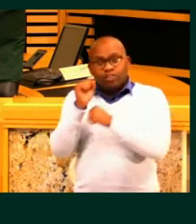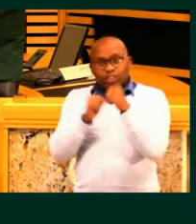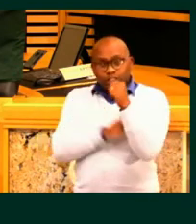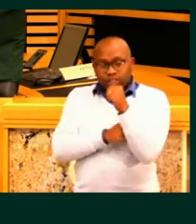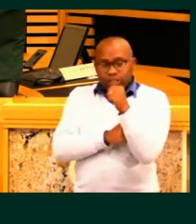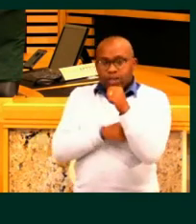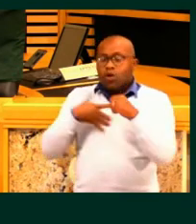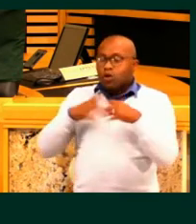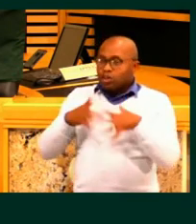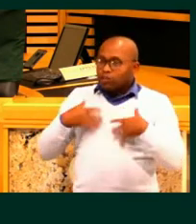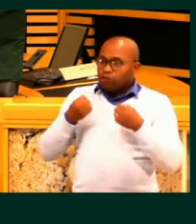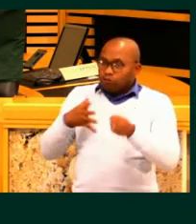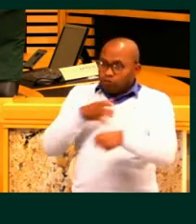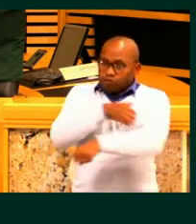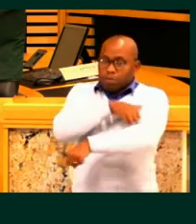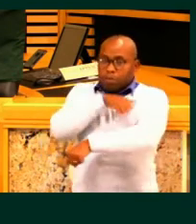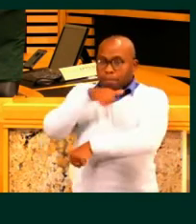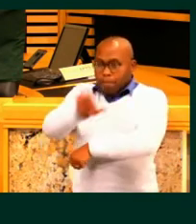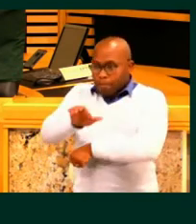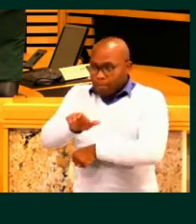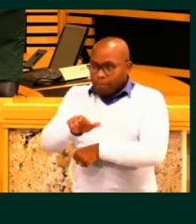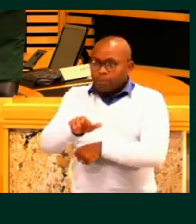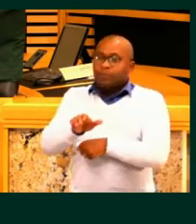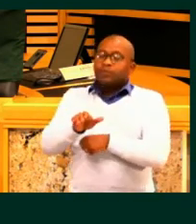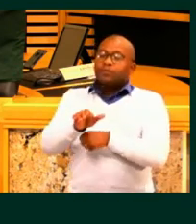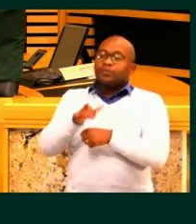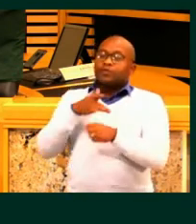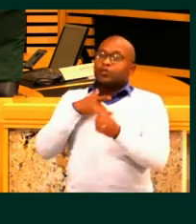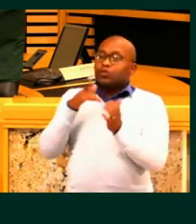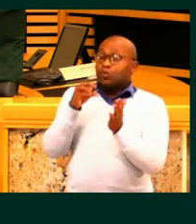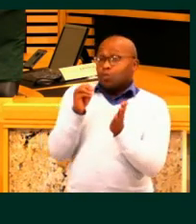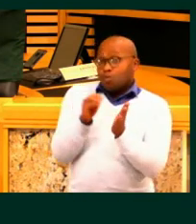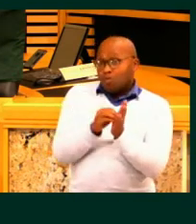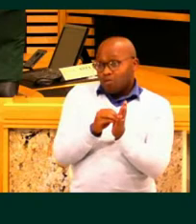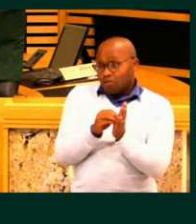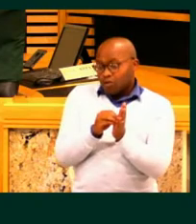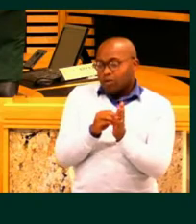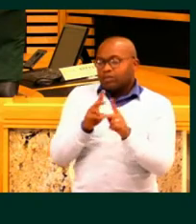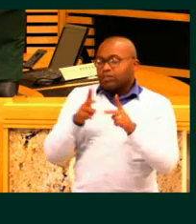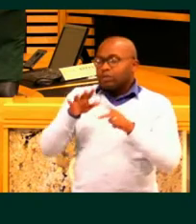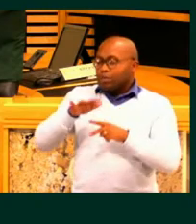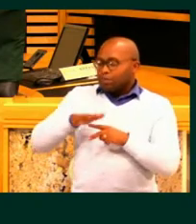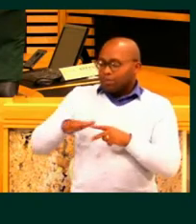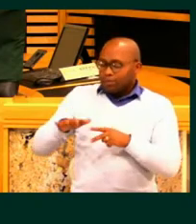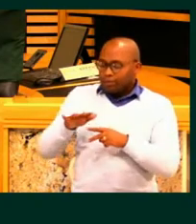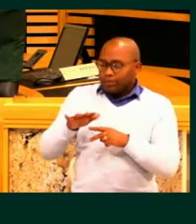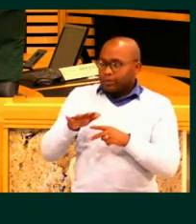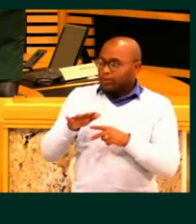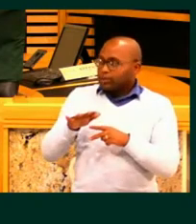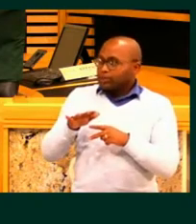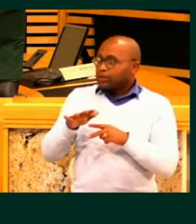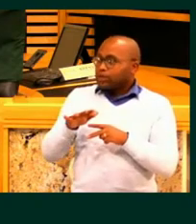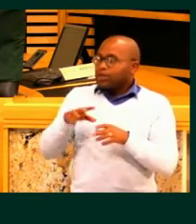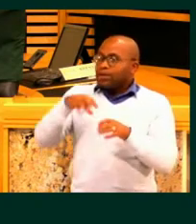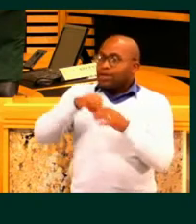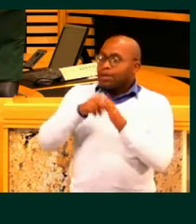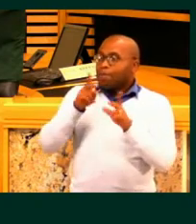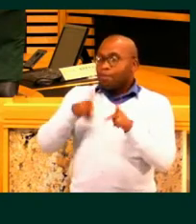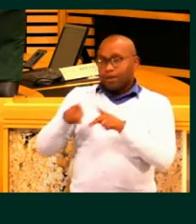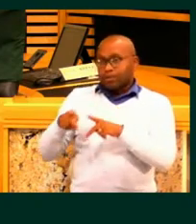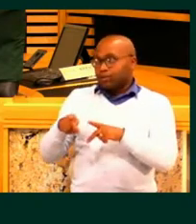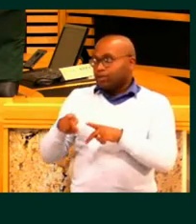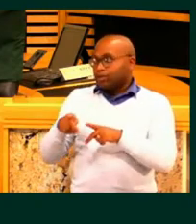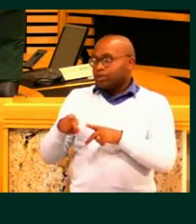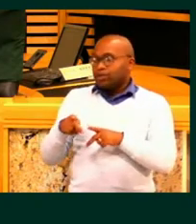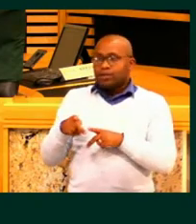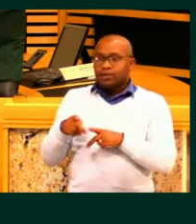strengthened and create committed to put in operation such policies and process in practice we must not be here